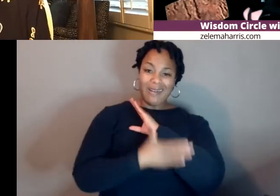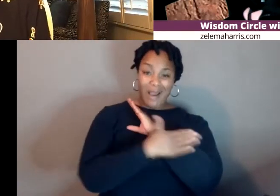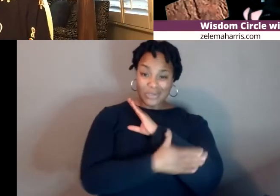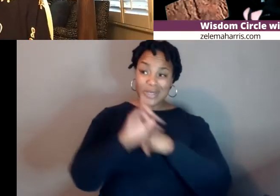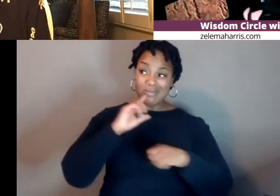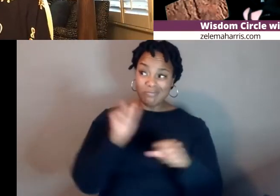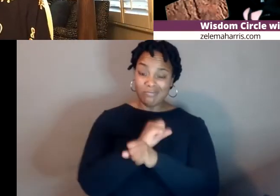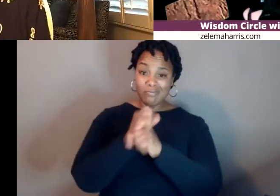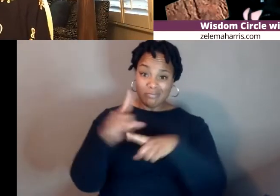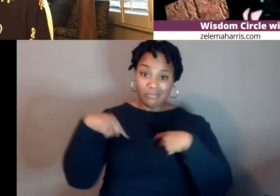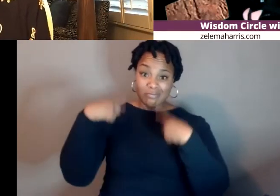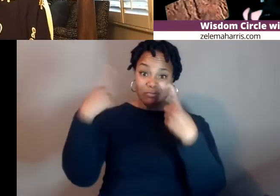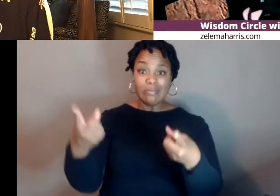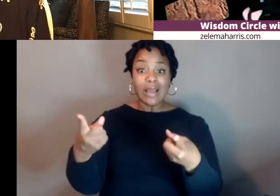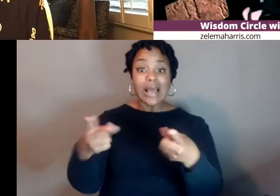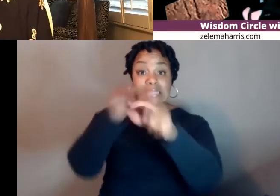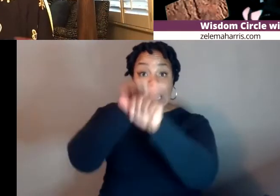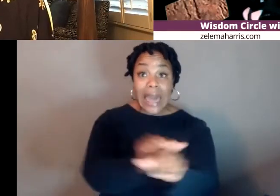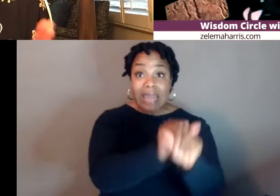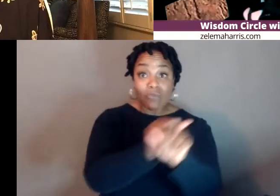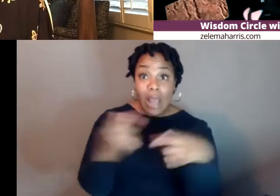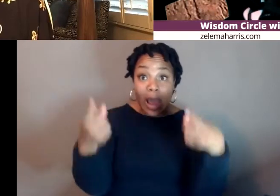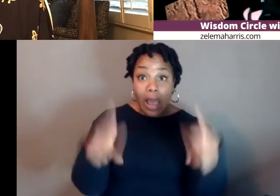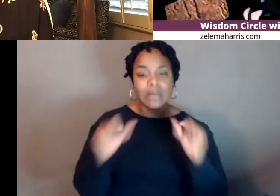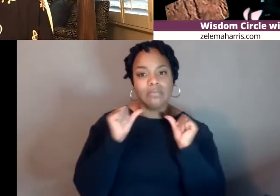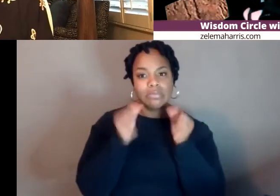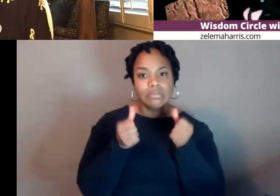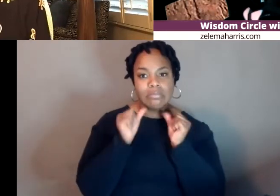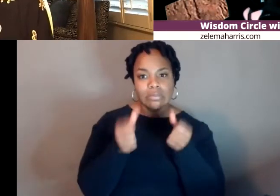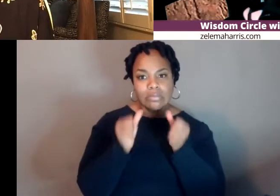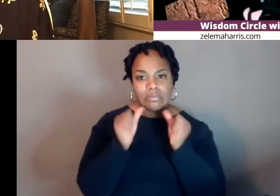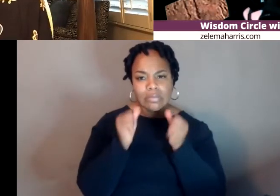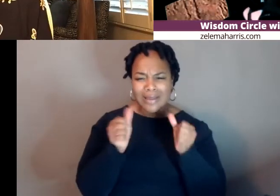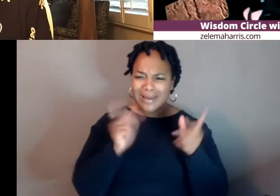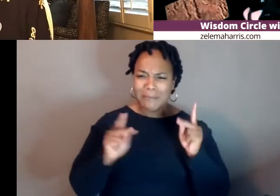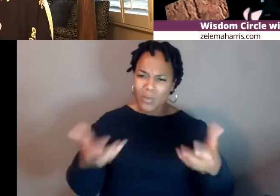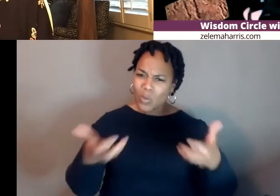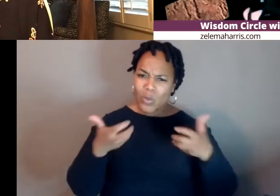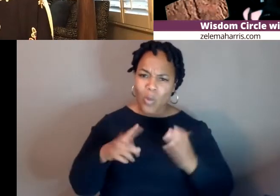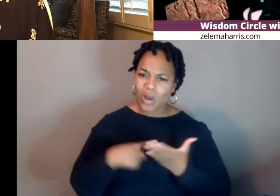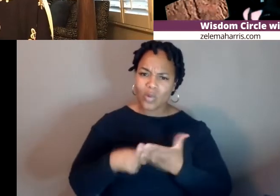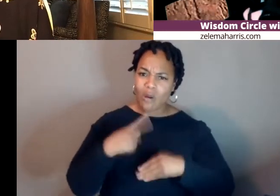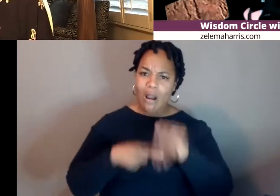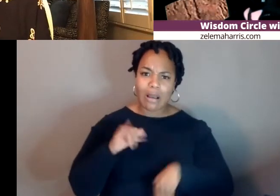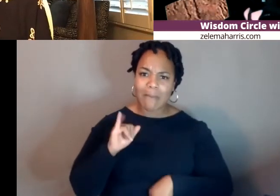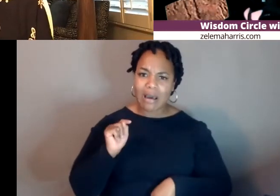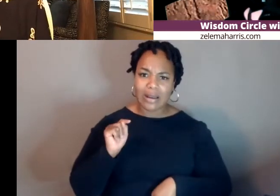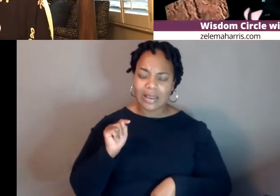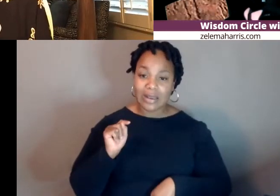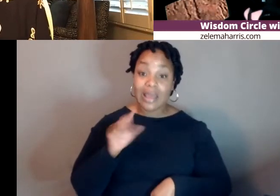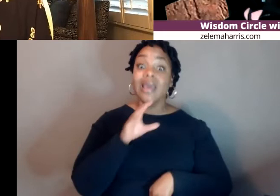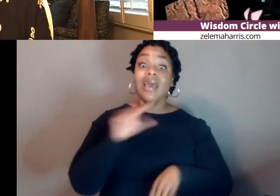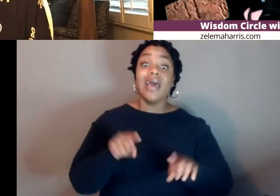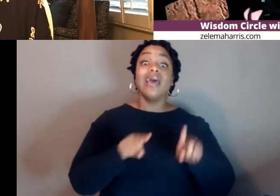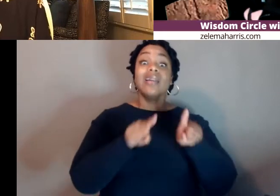slavery existed. Nobody wants to talk about it and the vestiges of